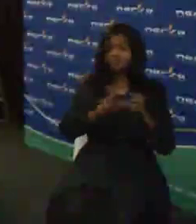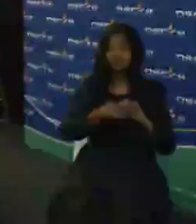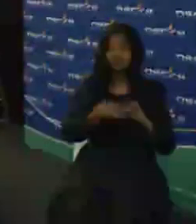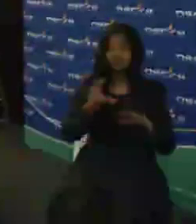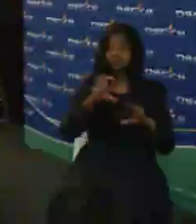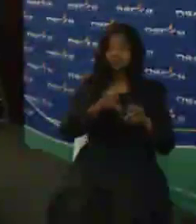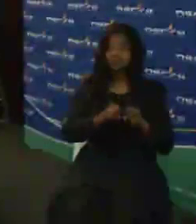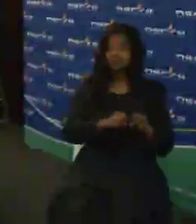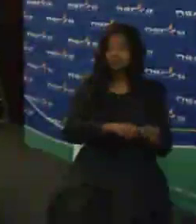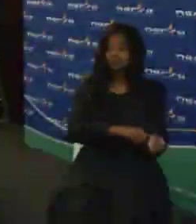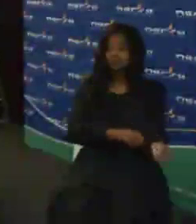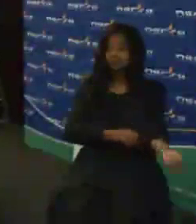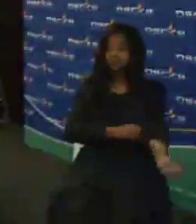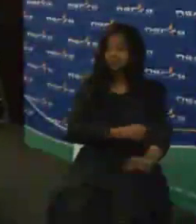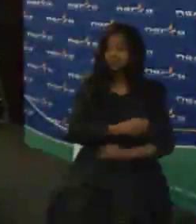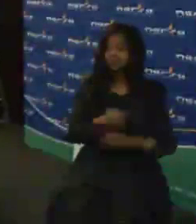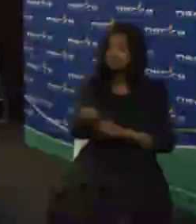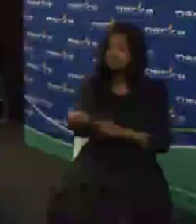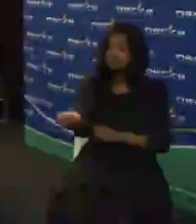That's